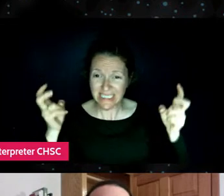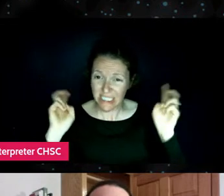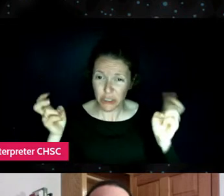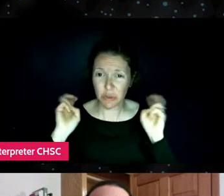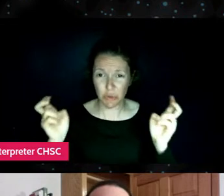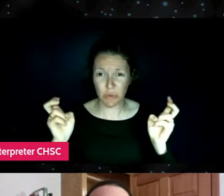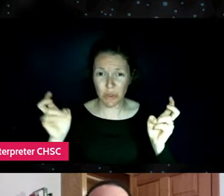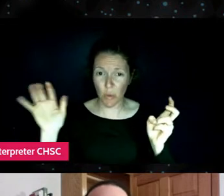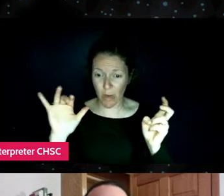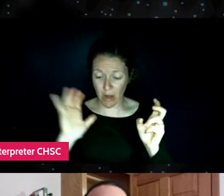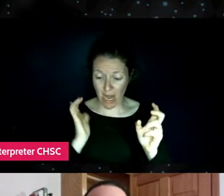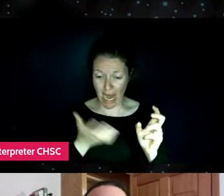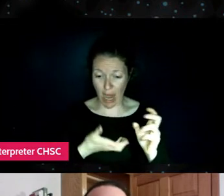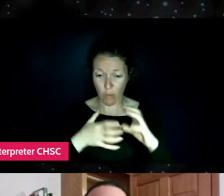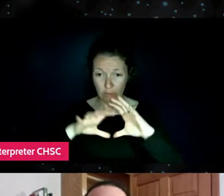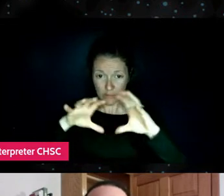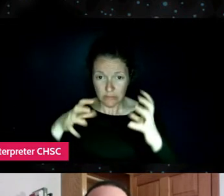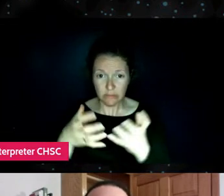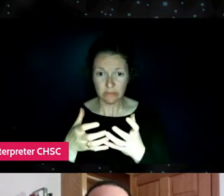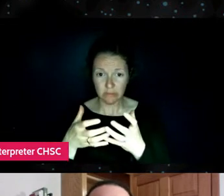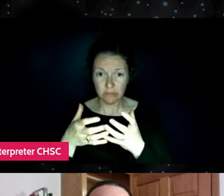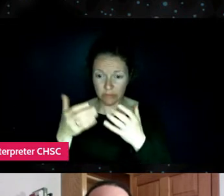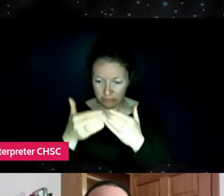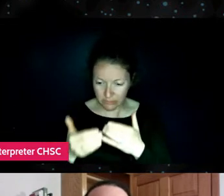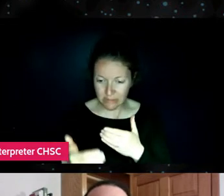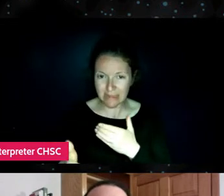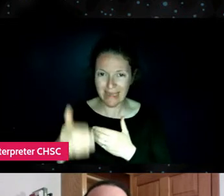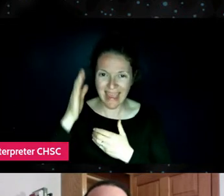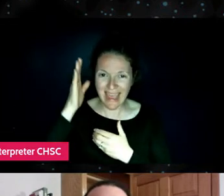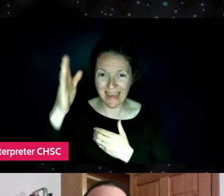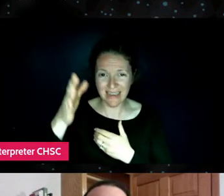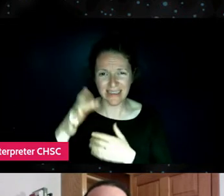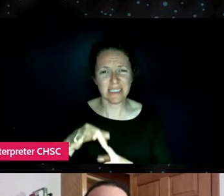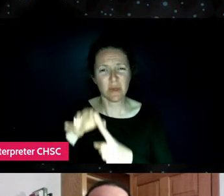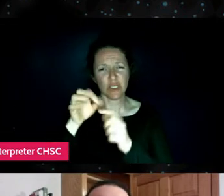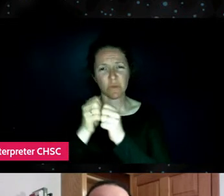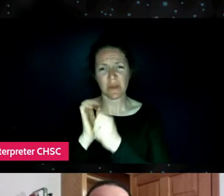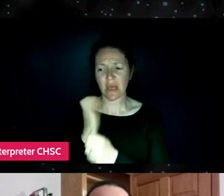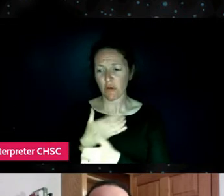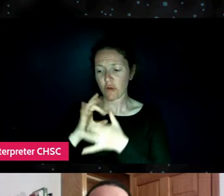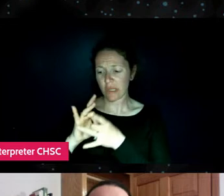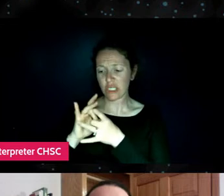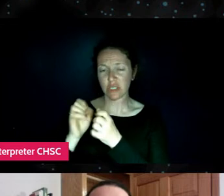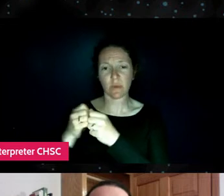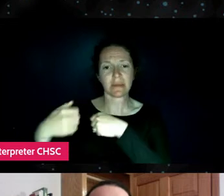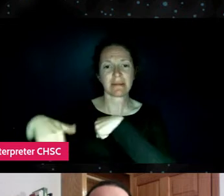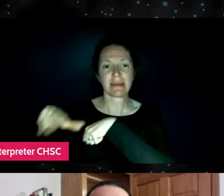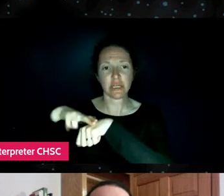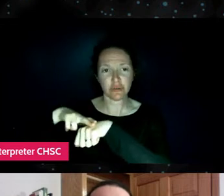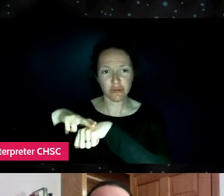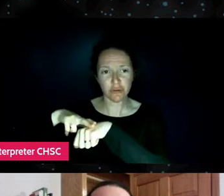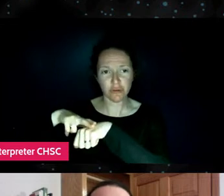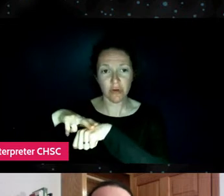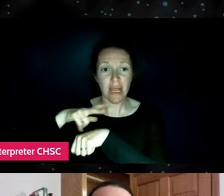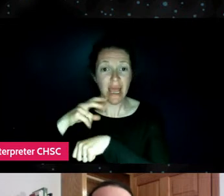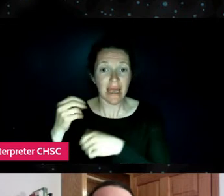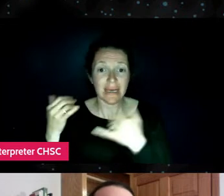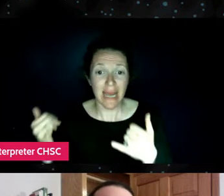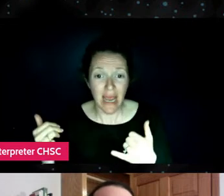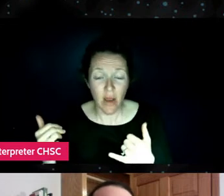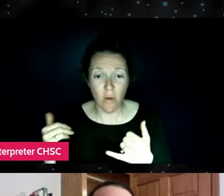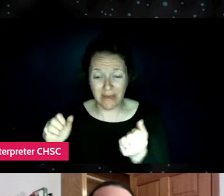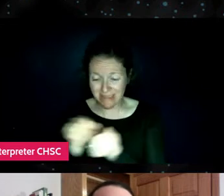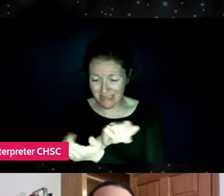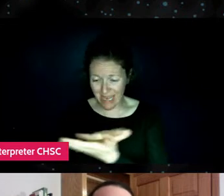a civilization, especially in our relationship with nature, and in to the point where we're now irreparably damaging